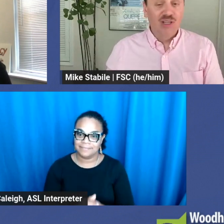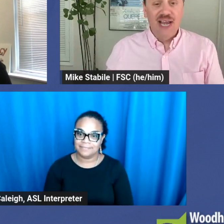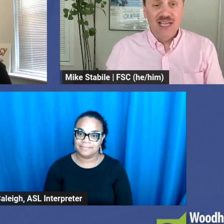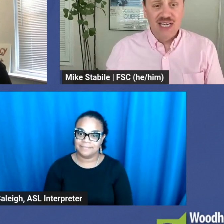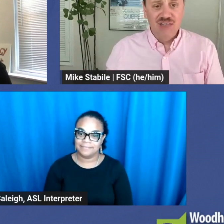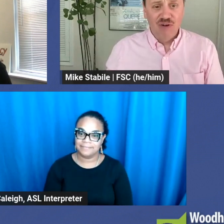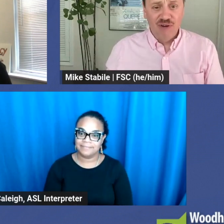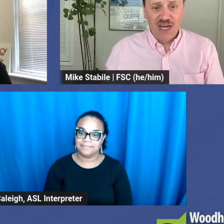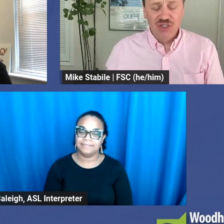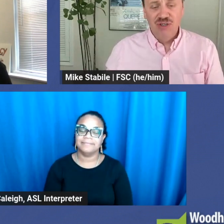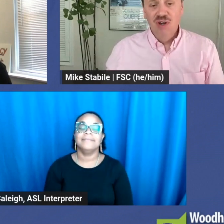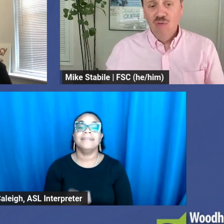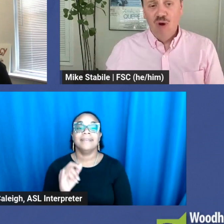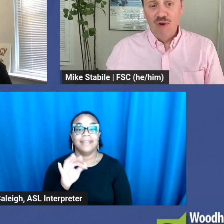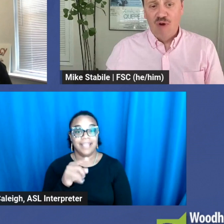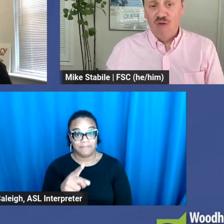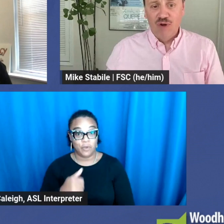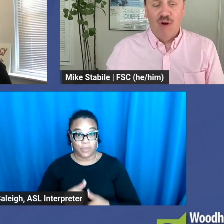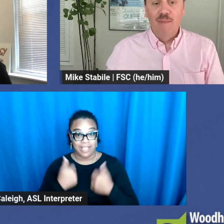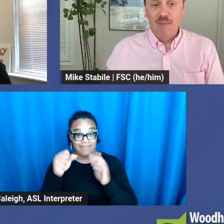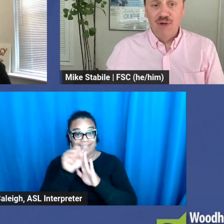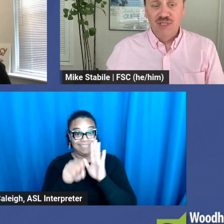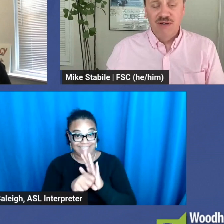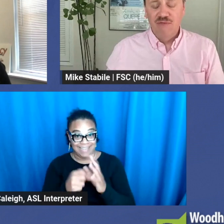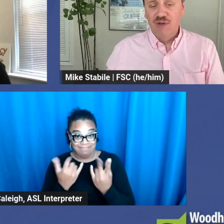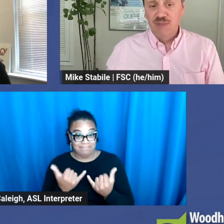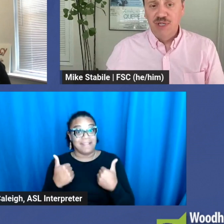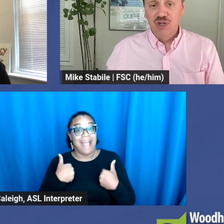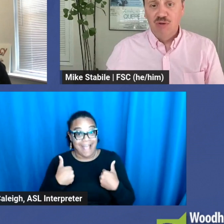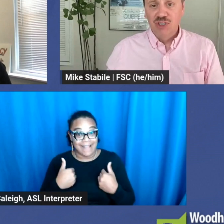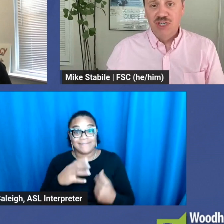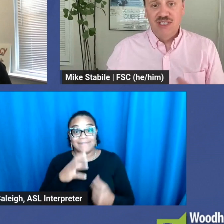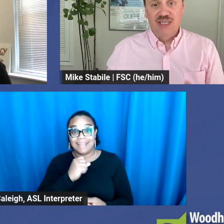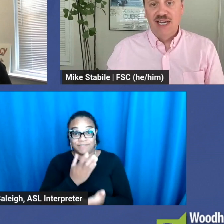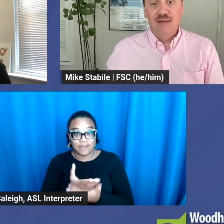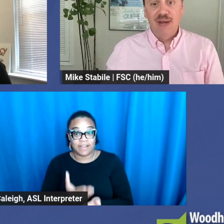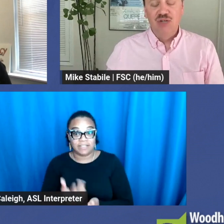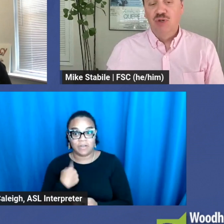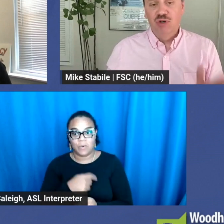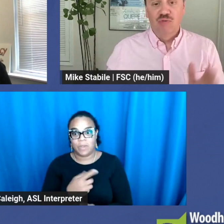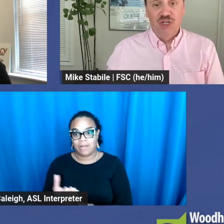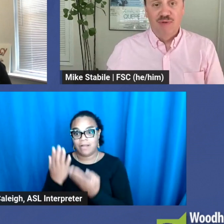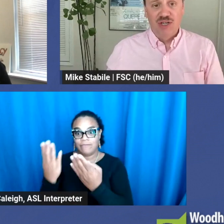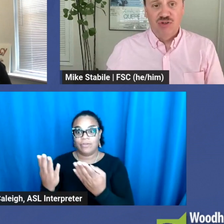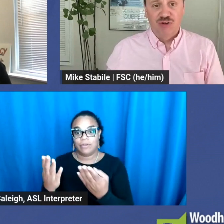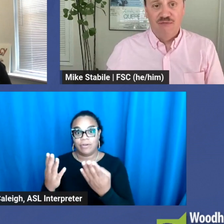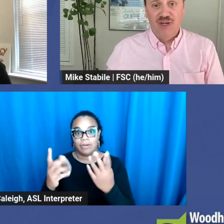that currently has age verification, what we've offered our members at Free Speech Coalition is a landing page